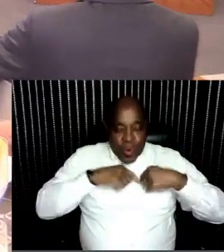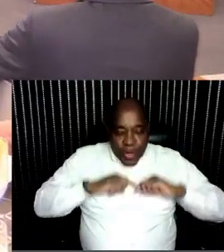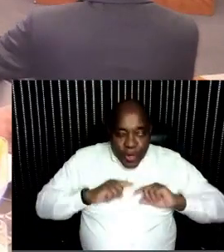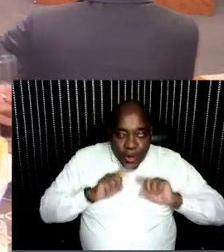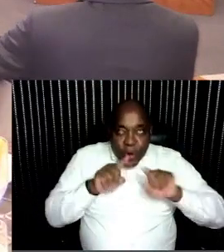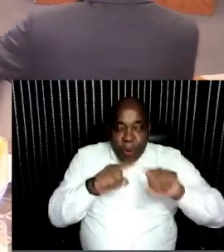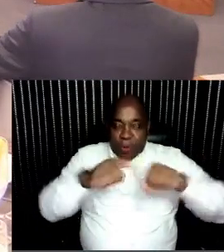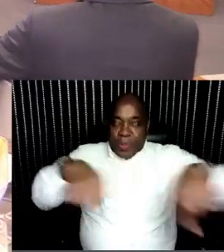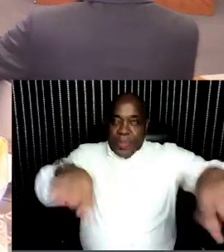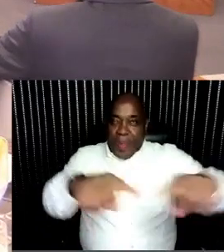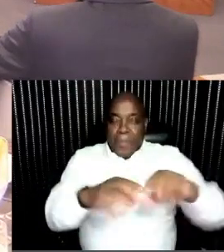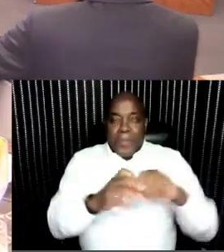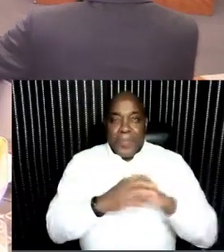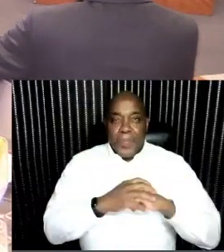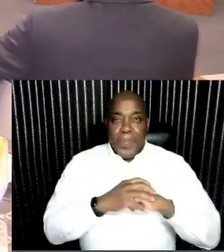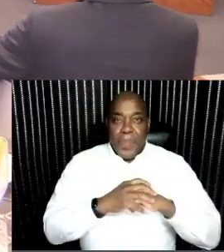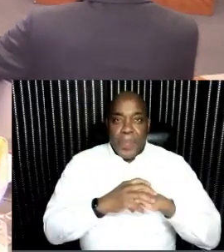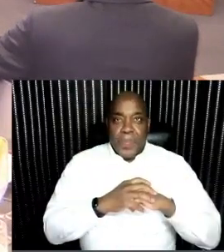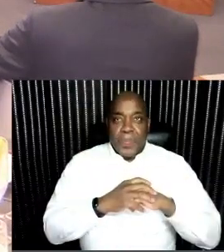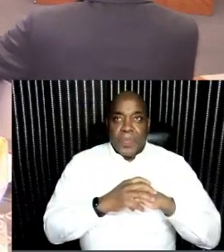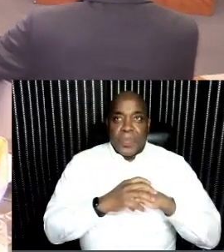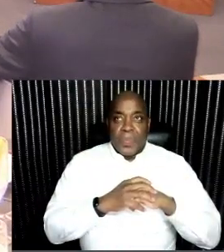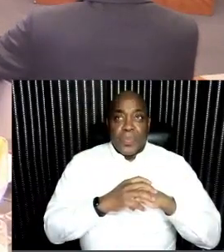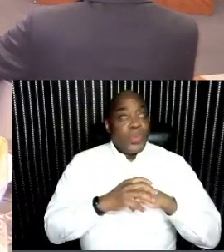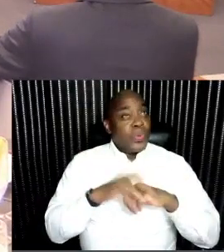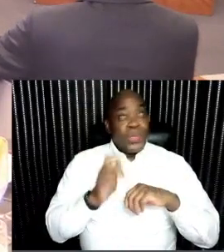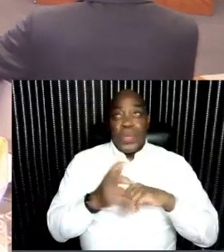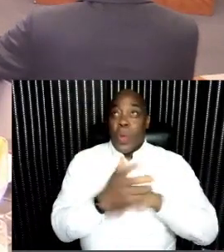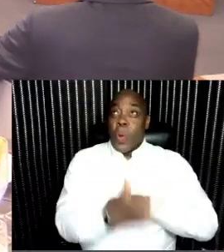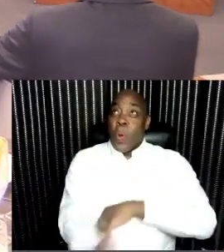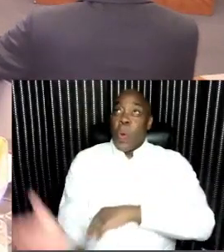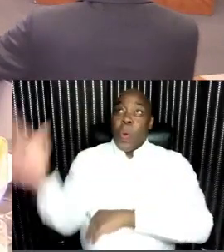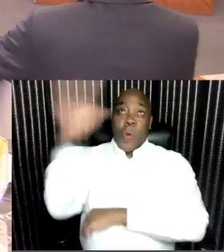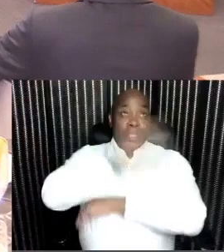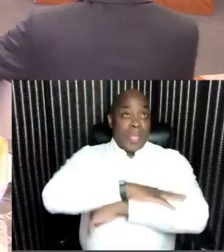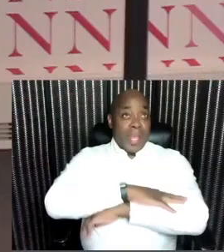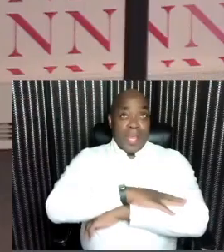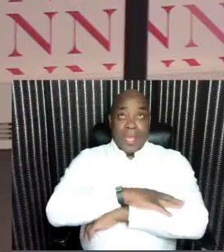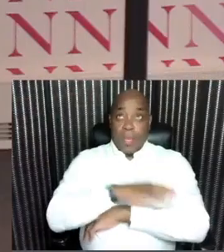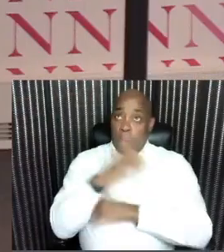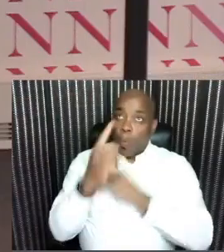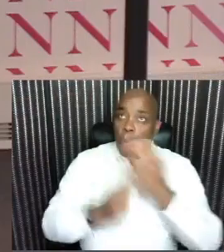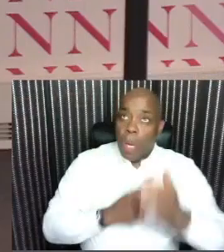You need to set aside all day, not an hour,